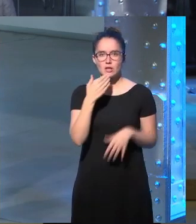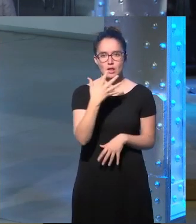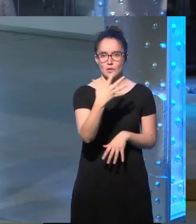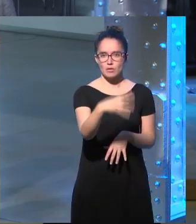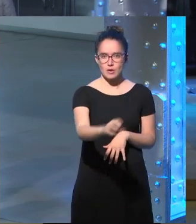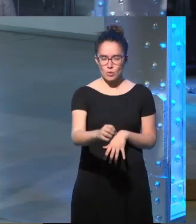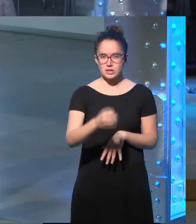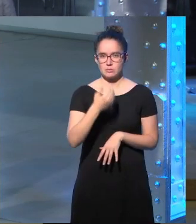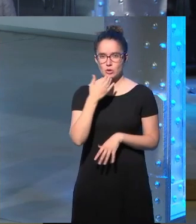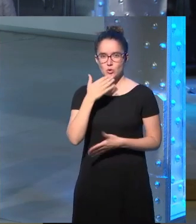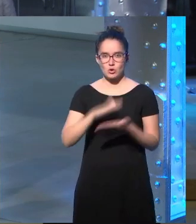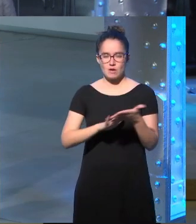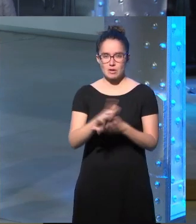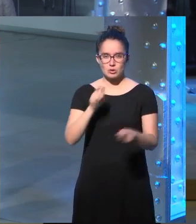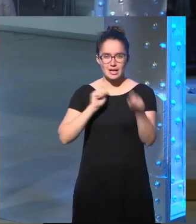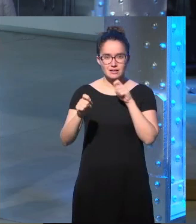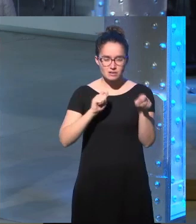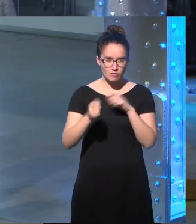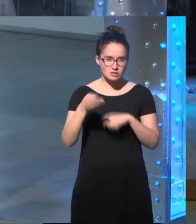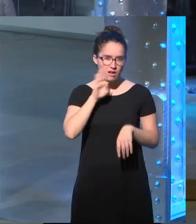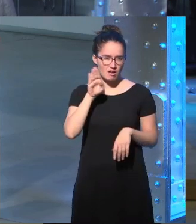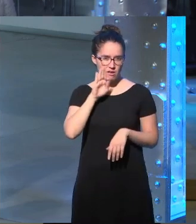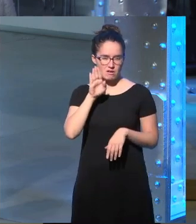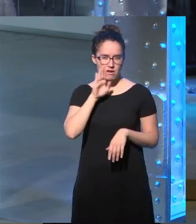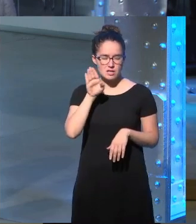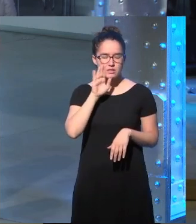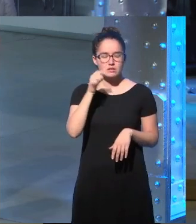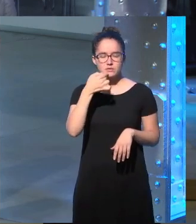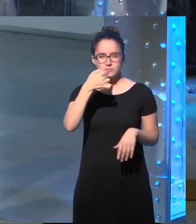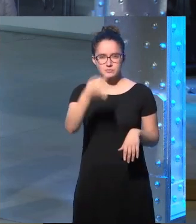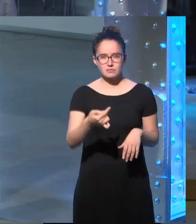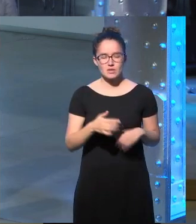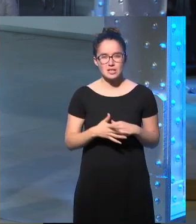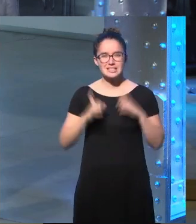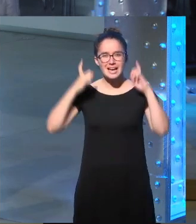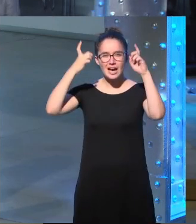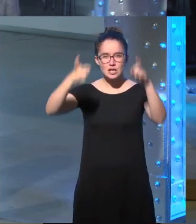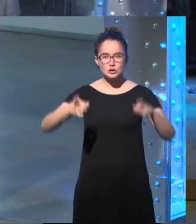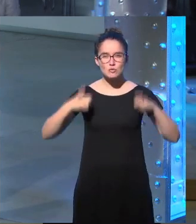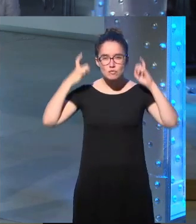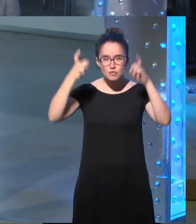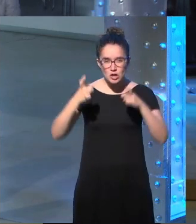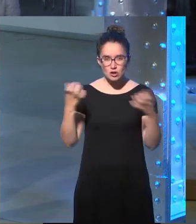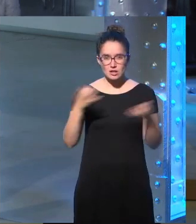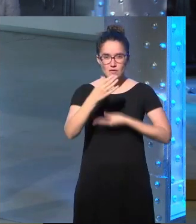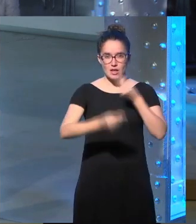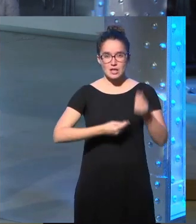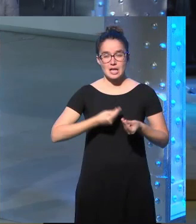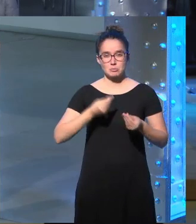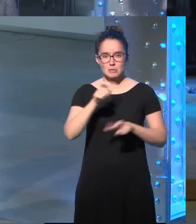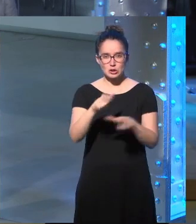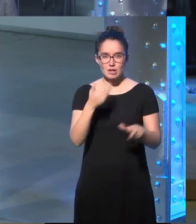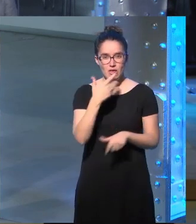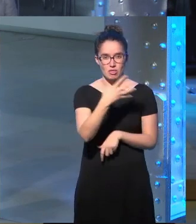but 50-year-olds and all those people, and we have an interview with Klaus Schwab, and he says the effort that they should